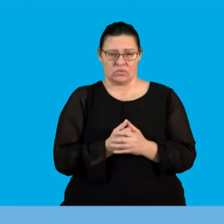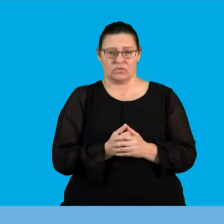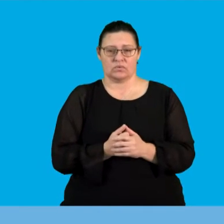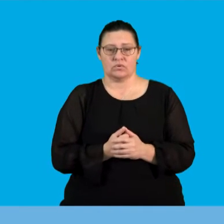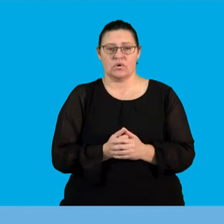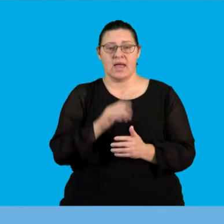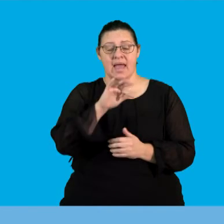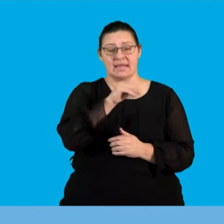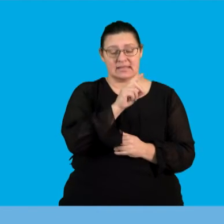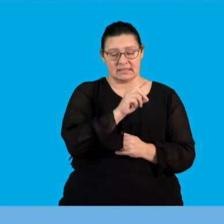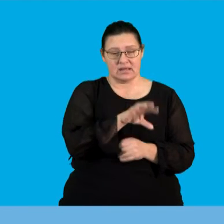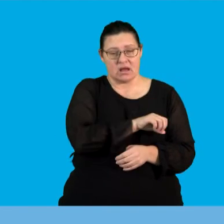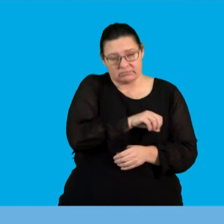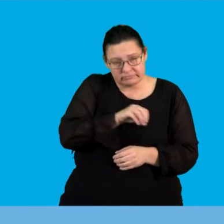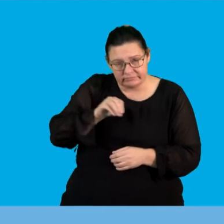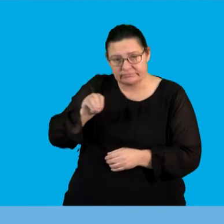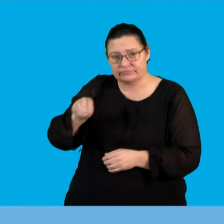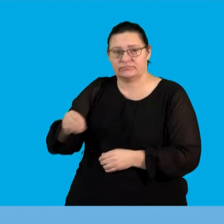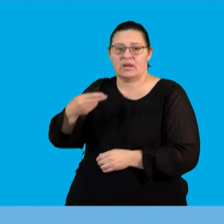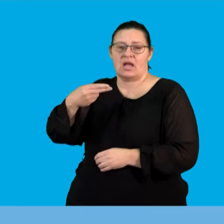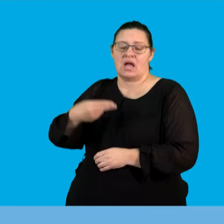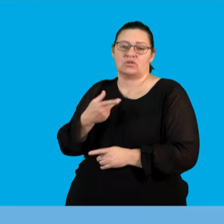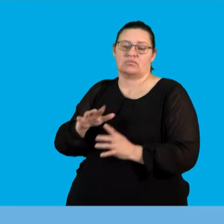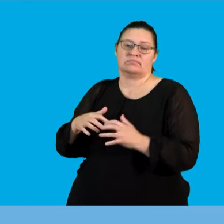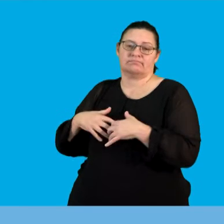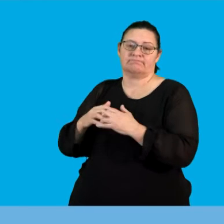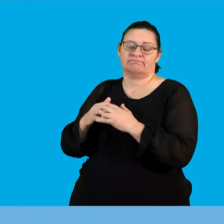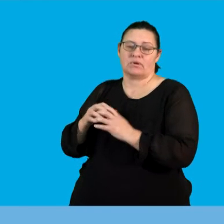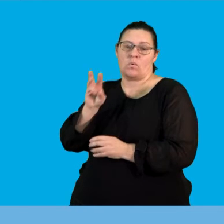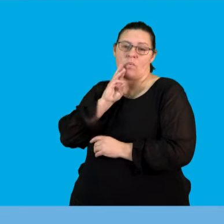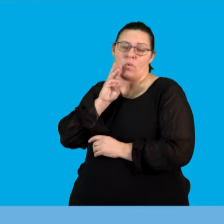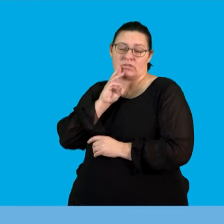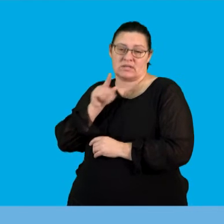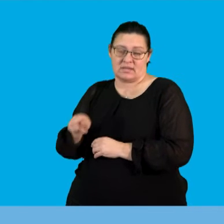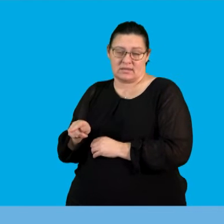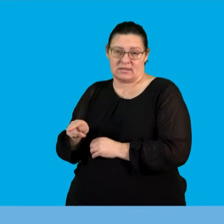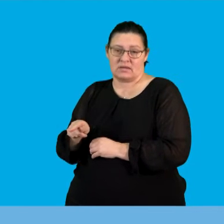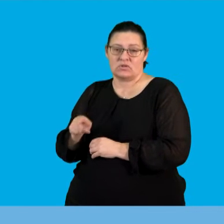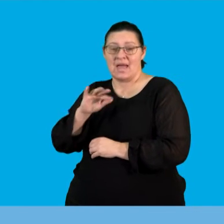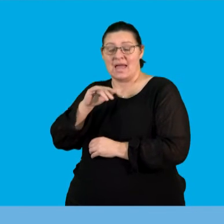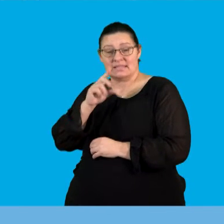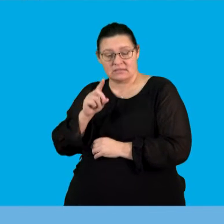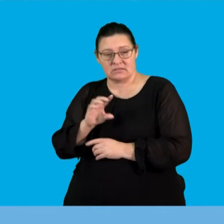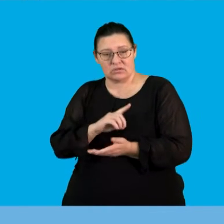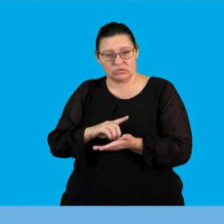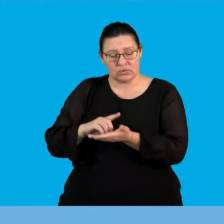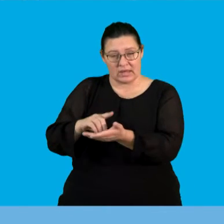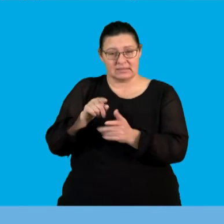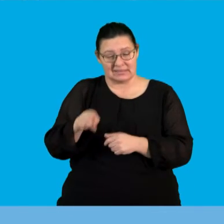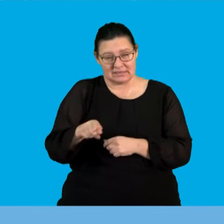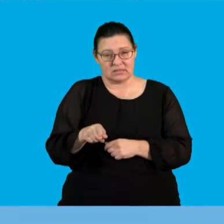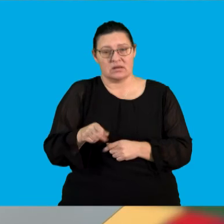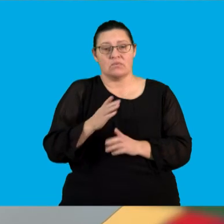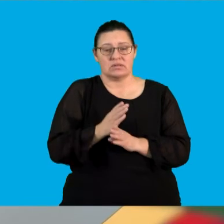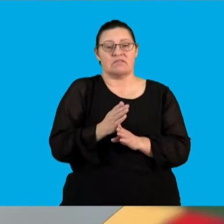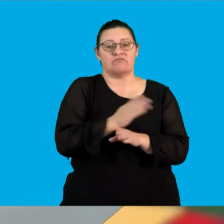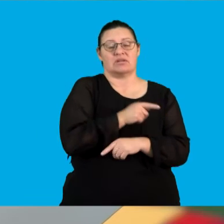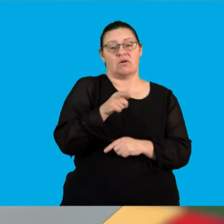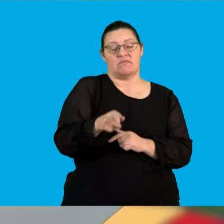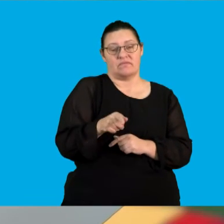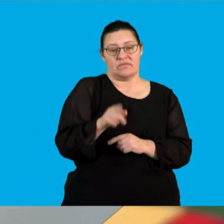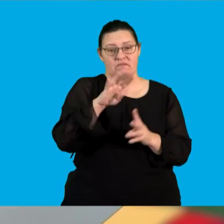The acid is going to contribute to the hydrogen atom to form the water molecule. So the acid is going to donate that hydrogen that is in front